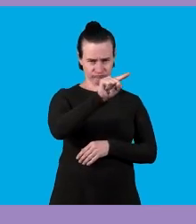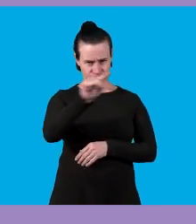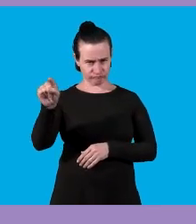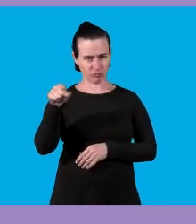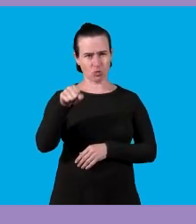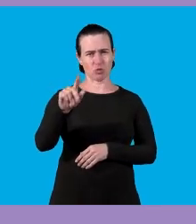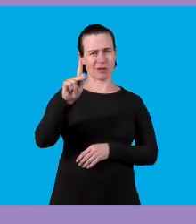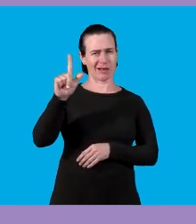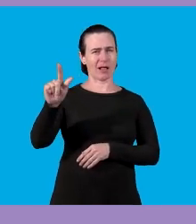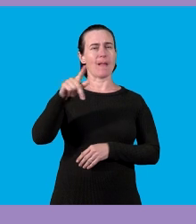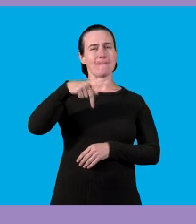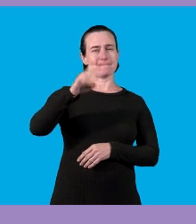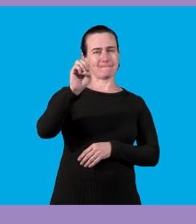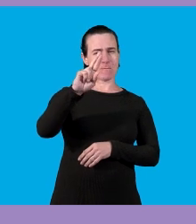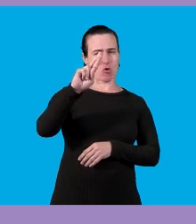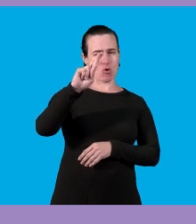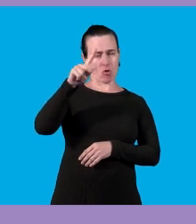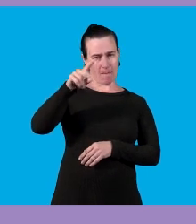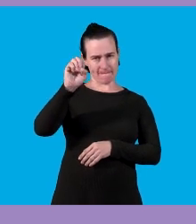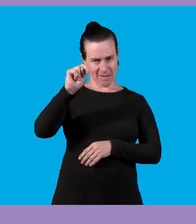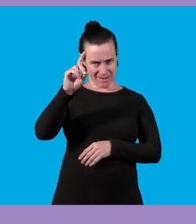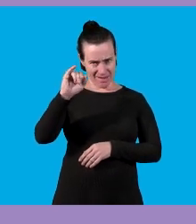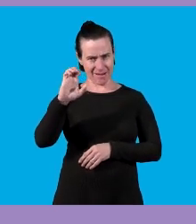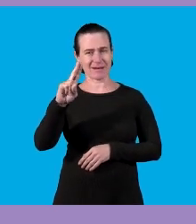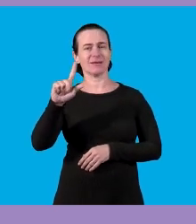KL. As the diagram shows us,